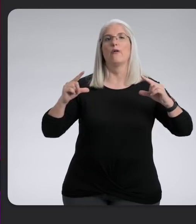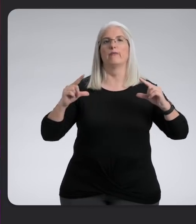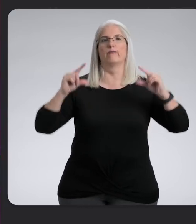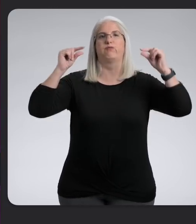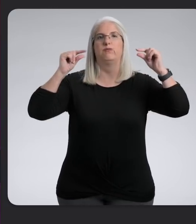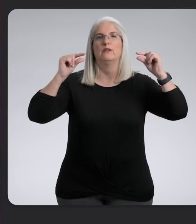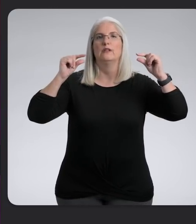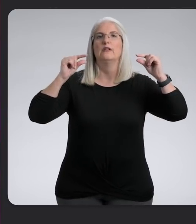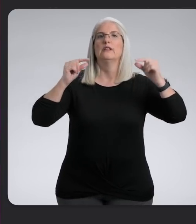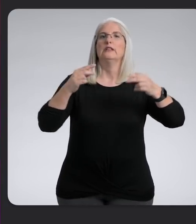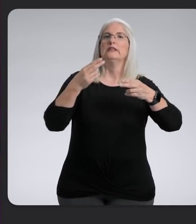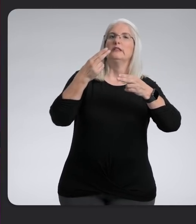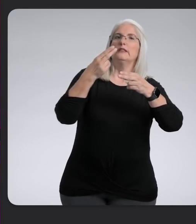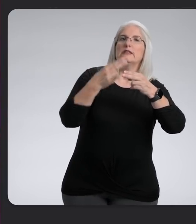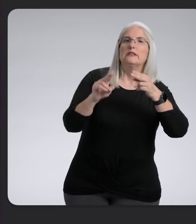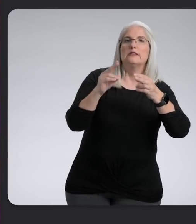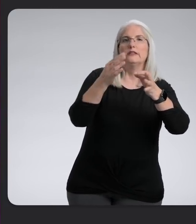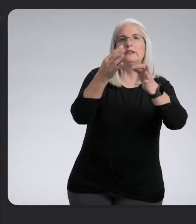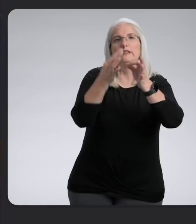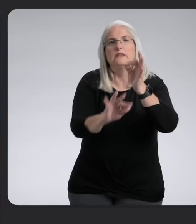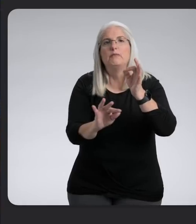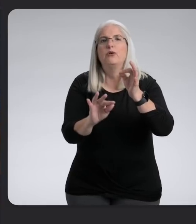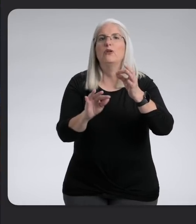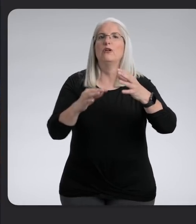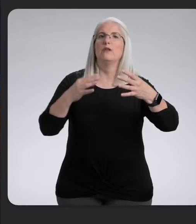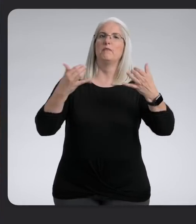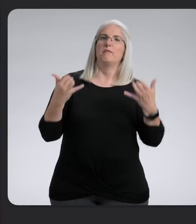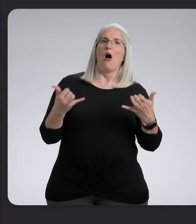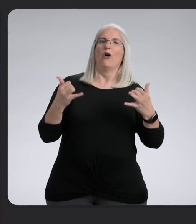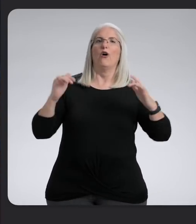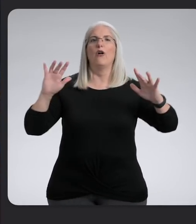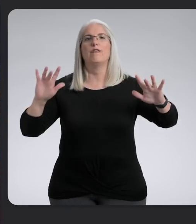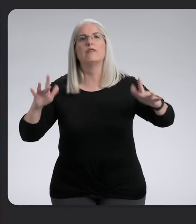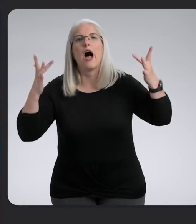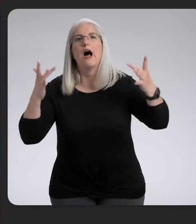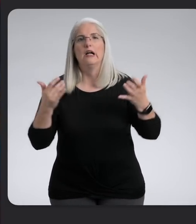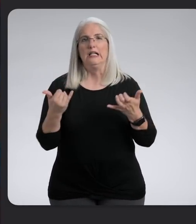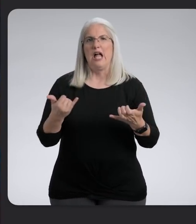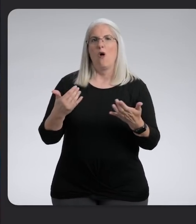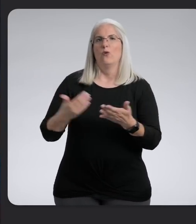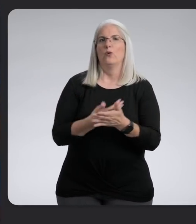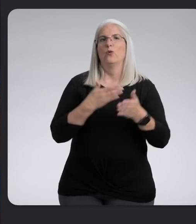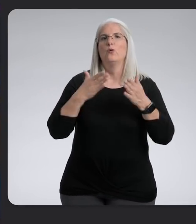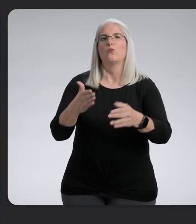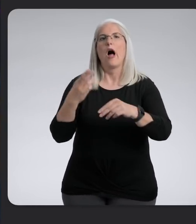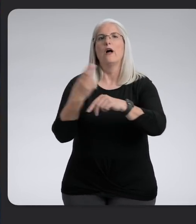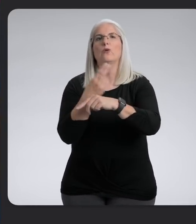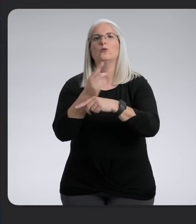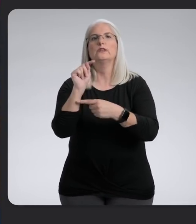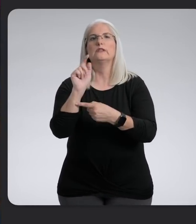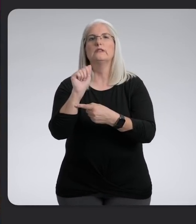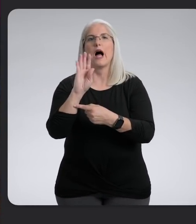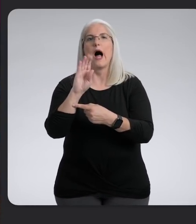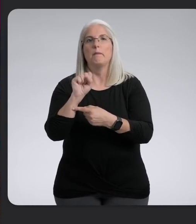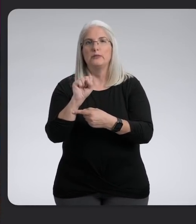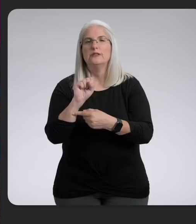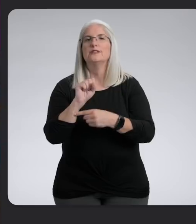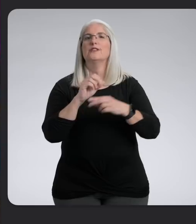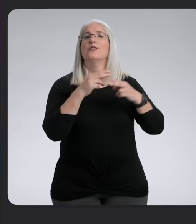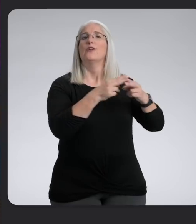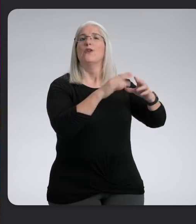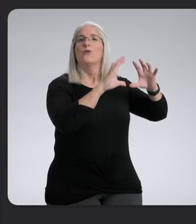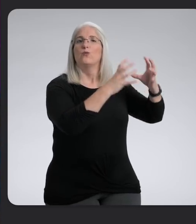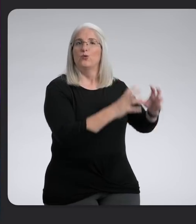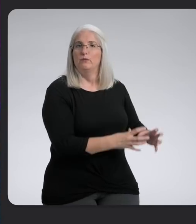compact, modern, and lightweight. And there's a completely new way to use tabs with tab groups. They allow you to easily save